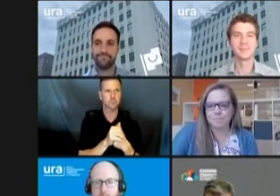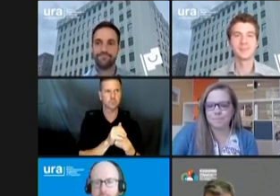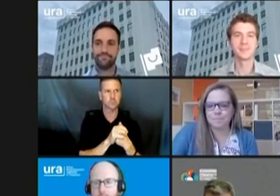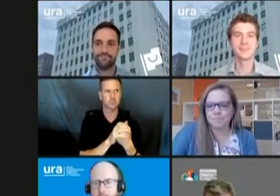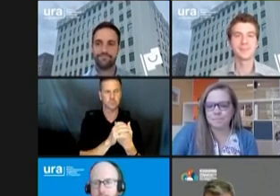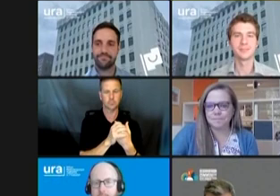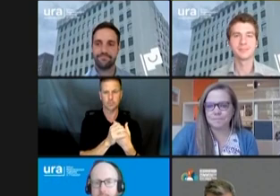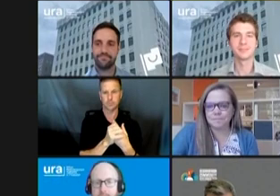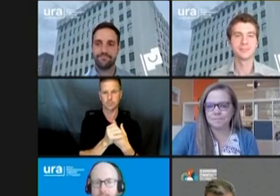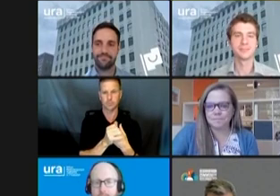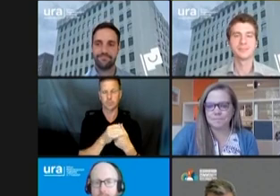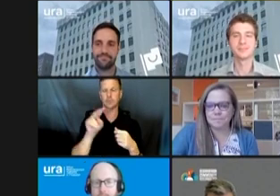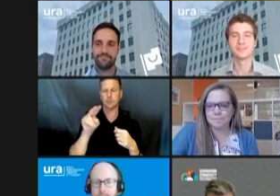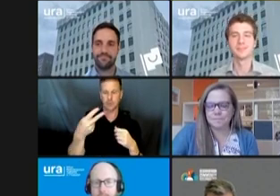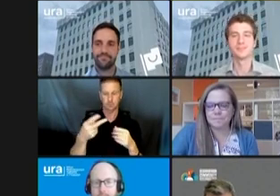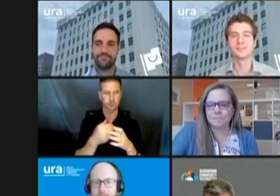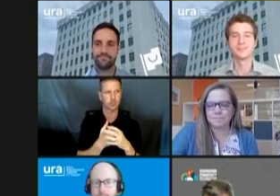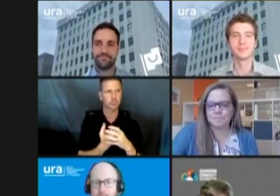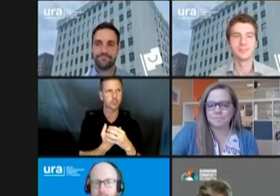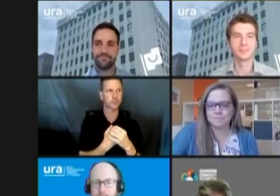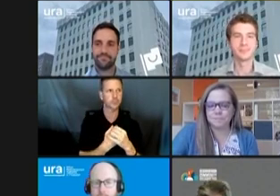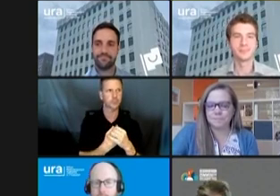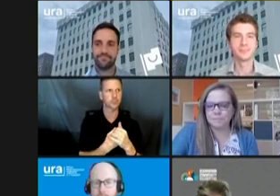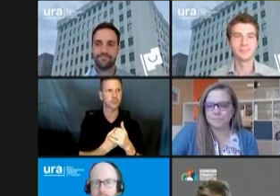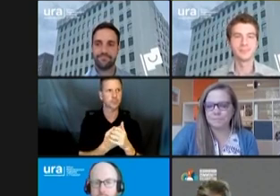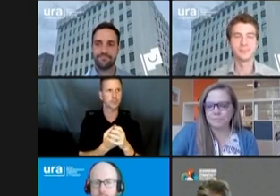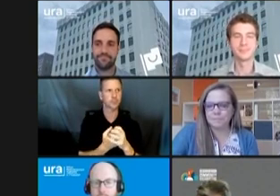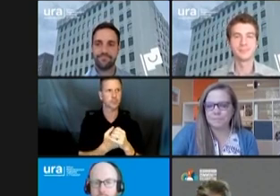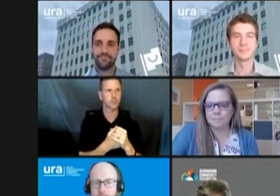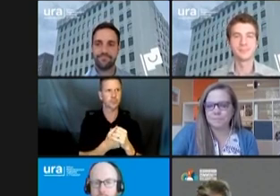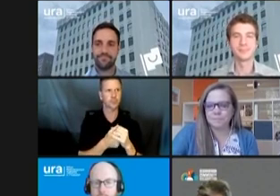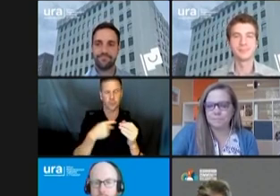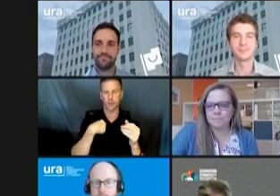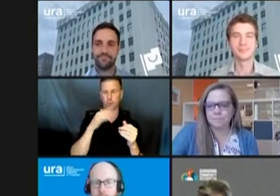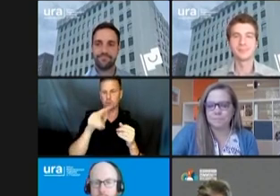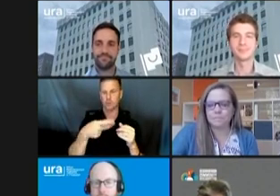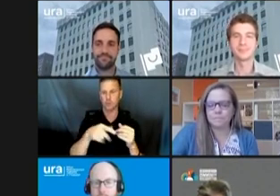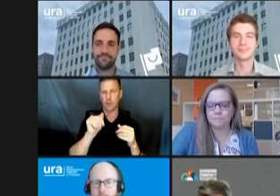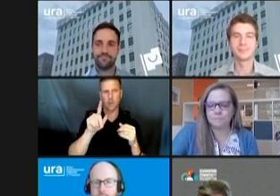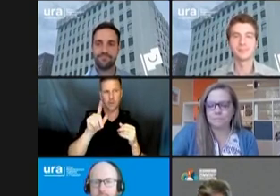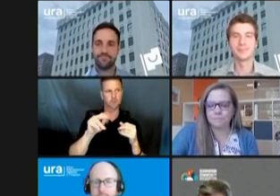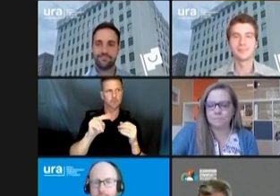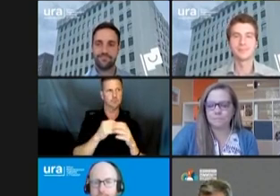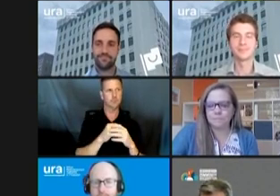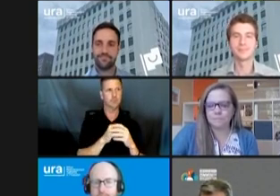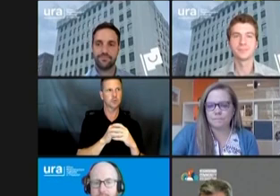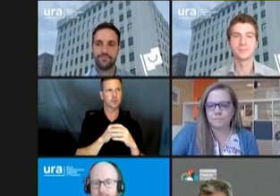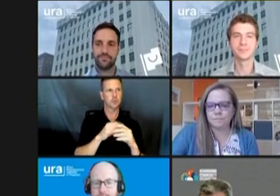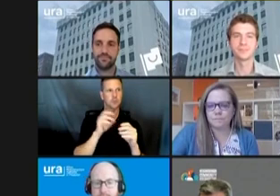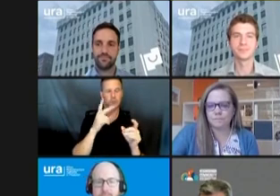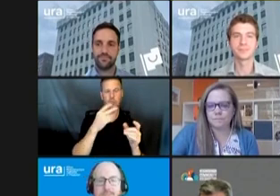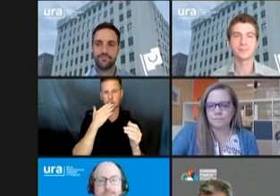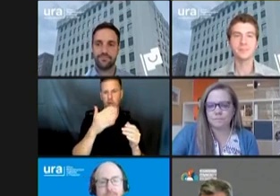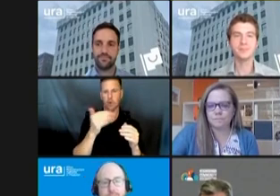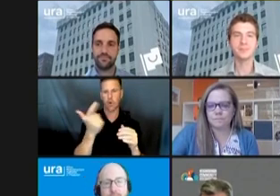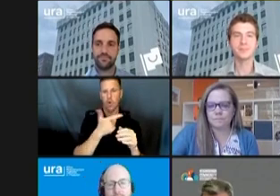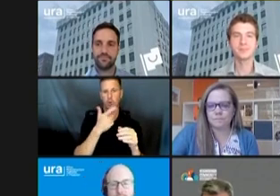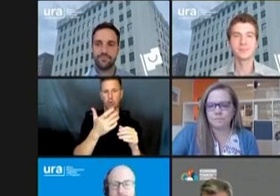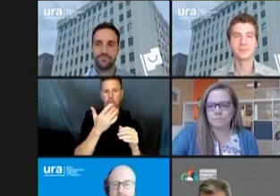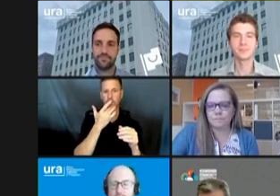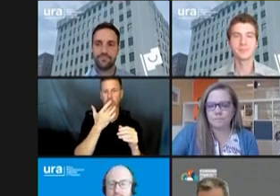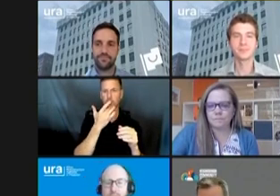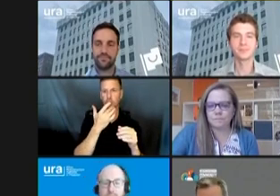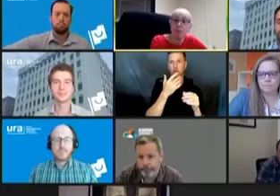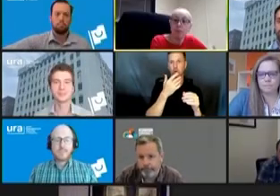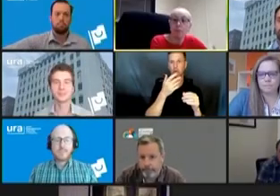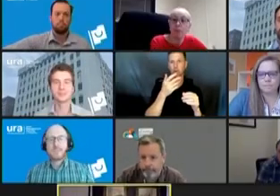Do I need a second? Yep, second. I'll second. This is Alan. Great. Thank you, Alan. All those in favor, can you please